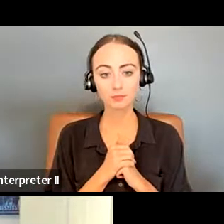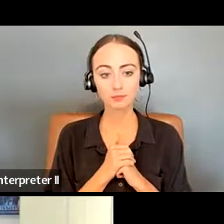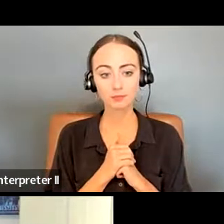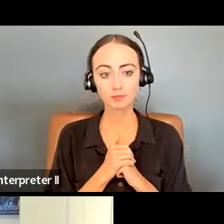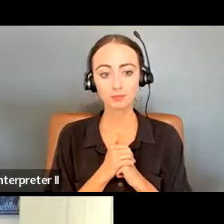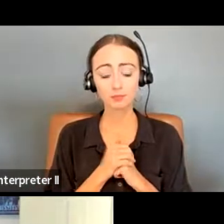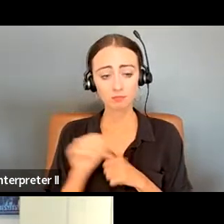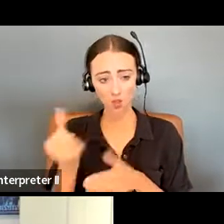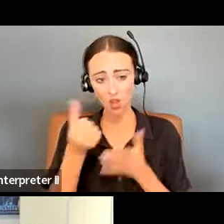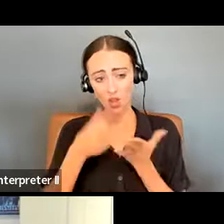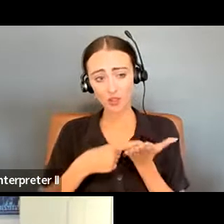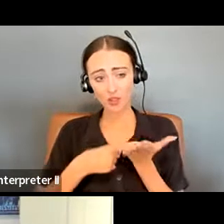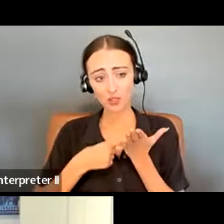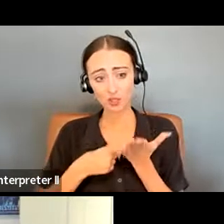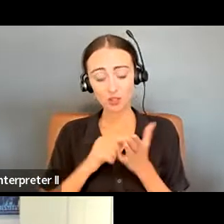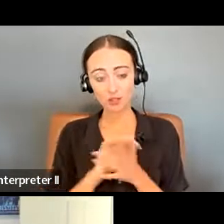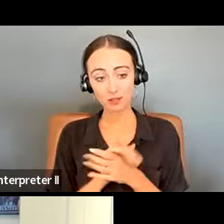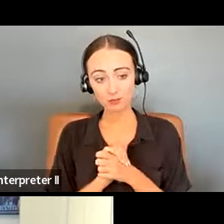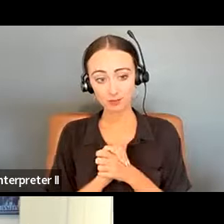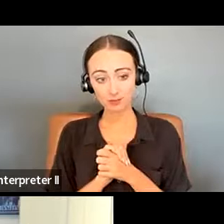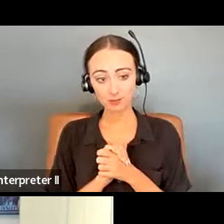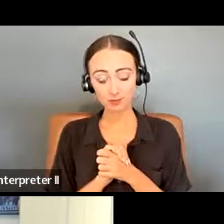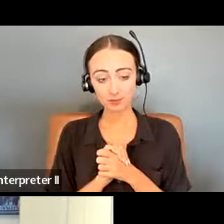Is there further discussion?